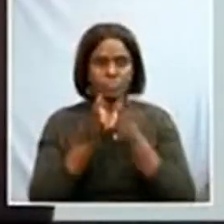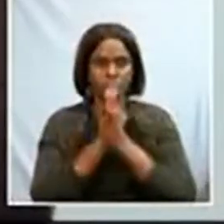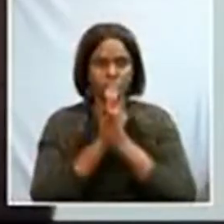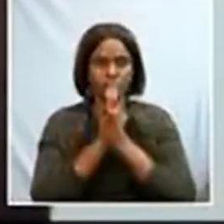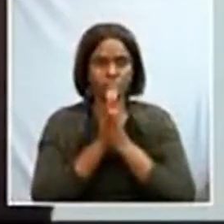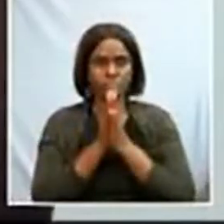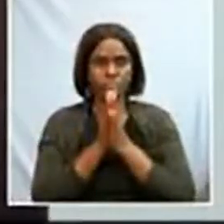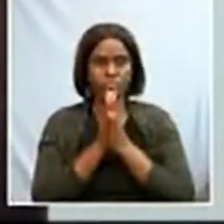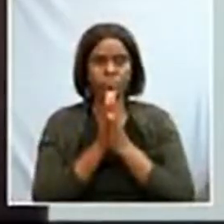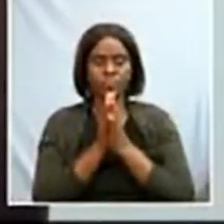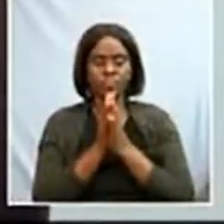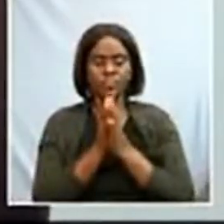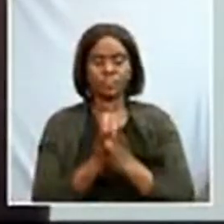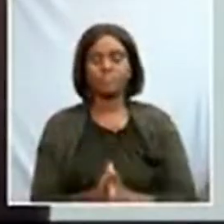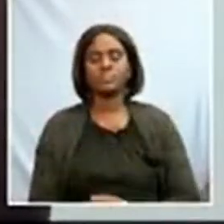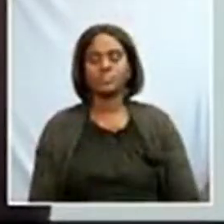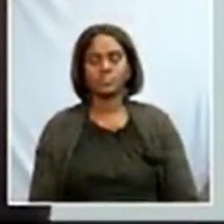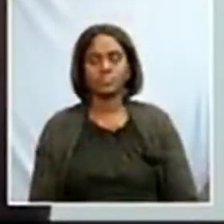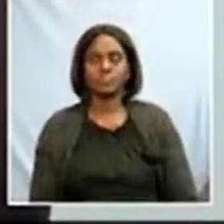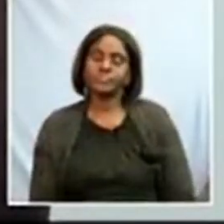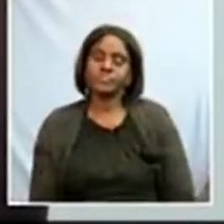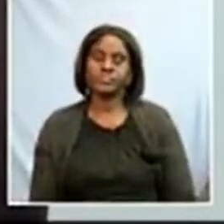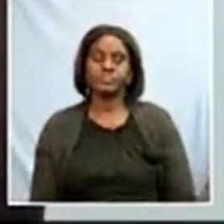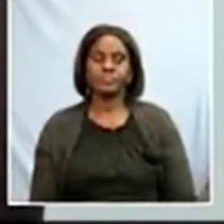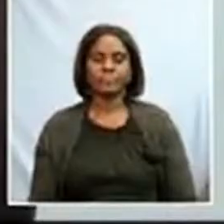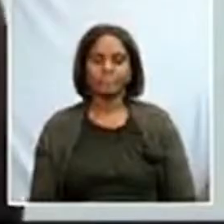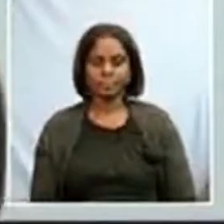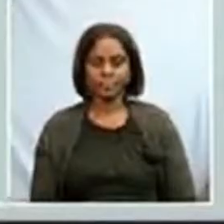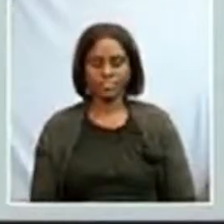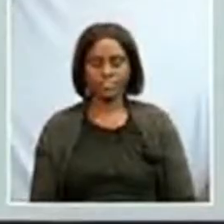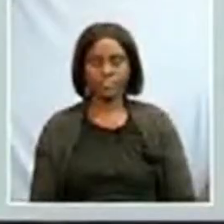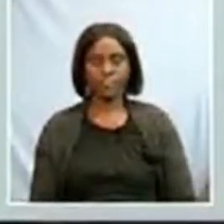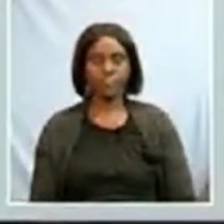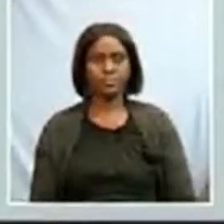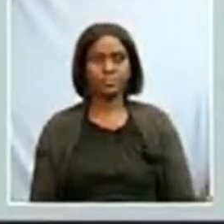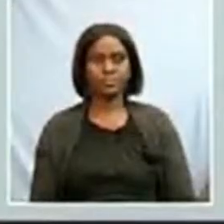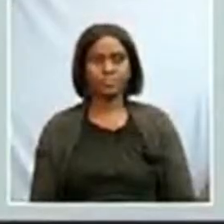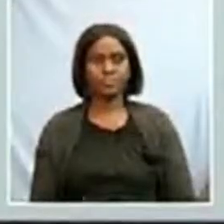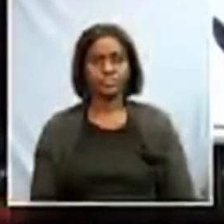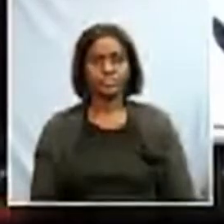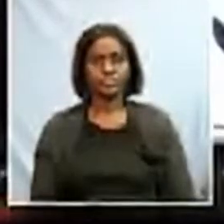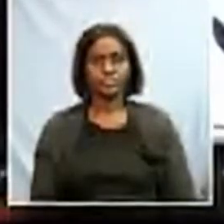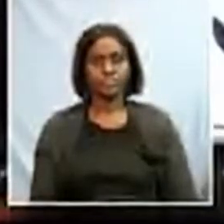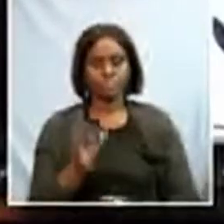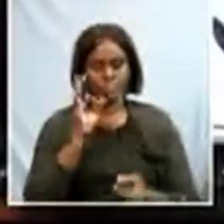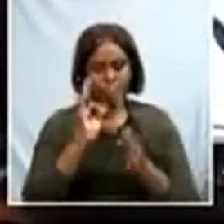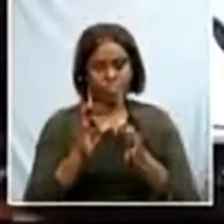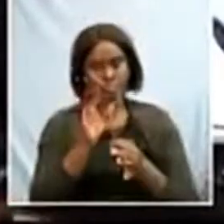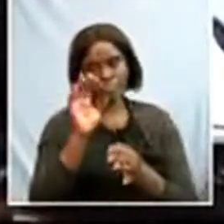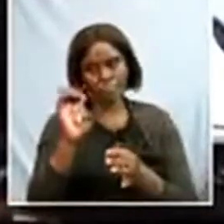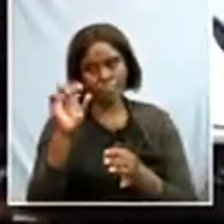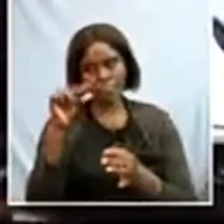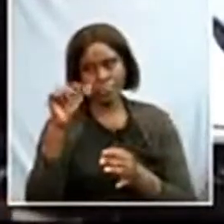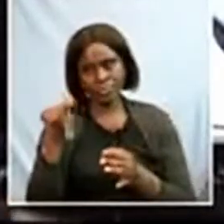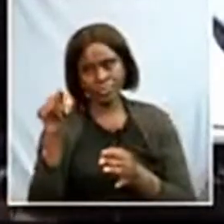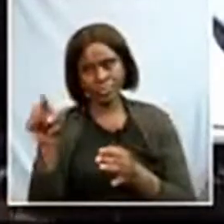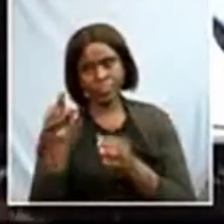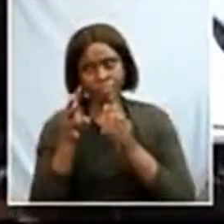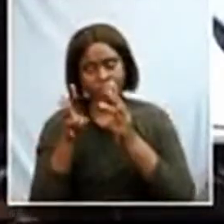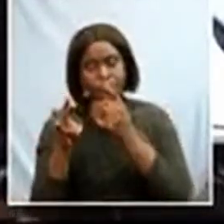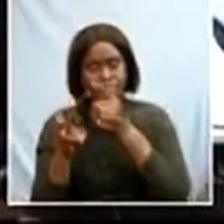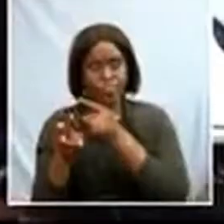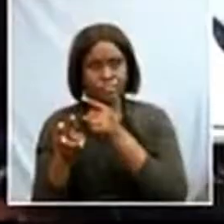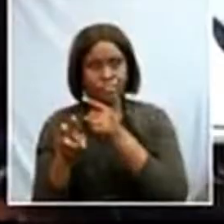the substantive officer. Chair, I end here. But if they are going to go the EGP way,